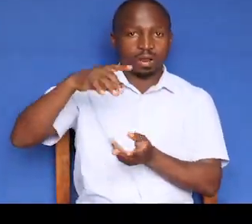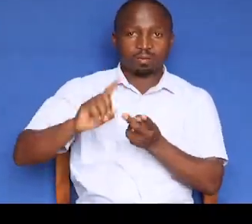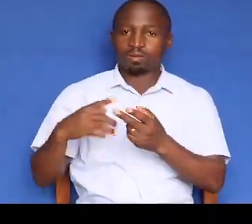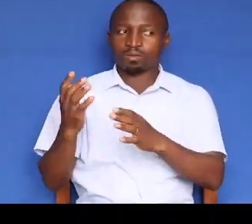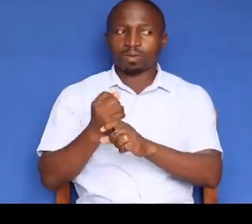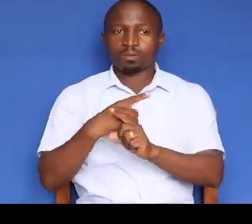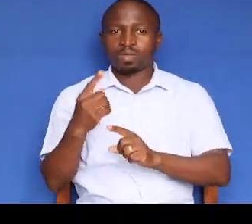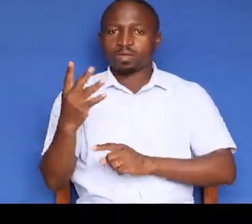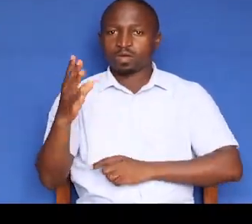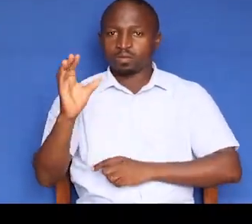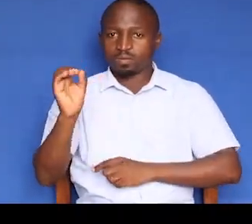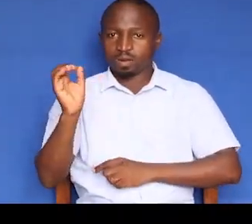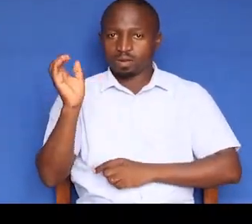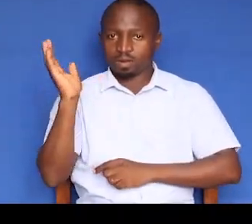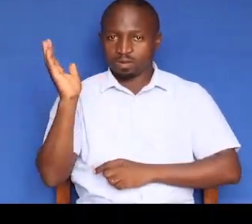get